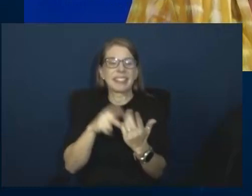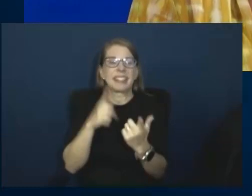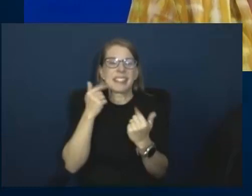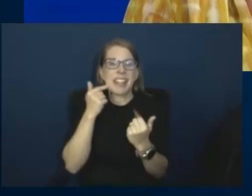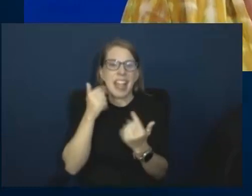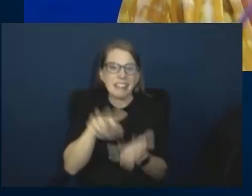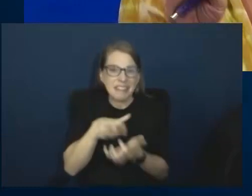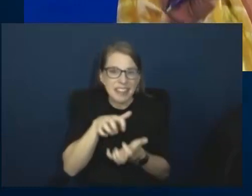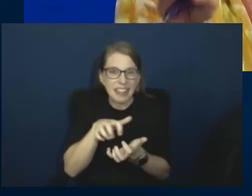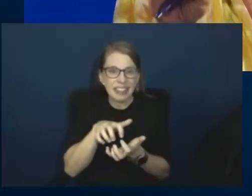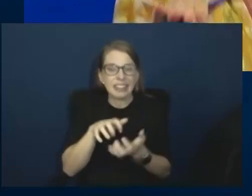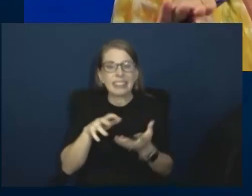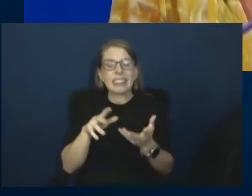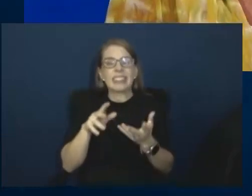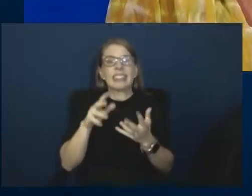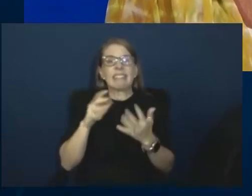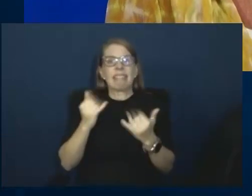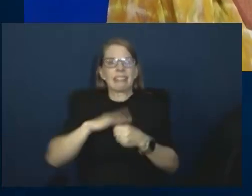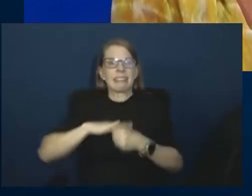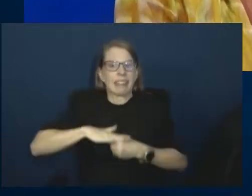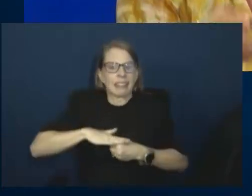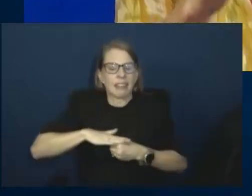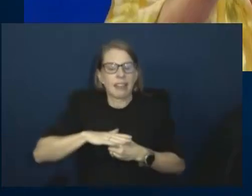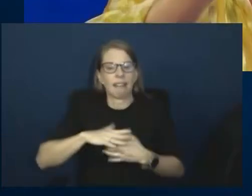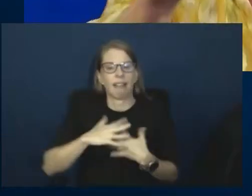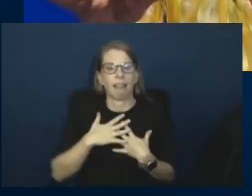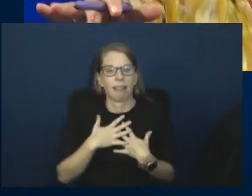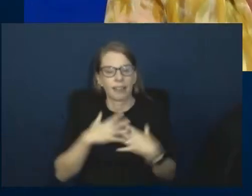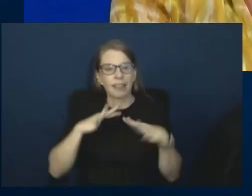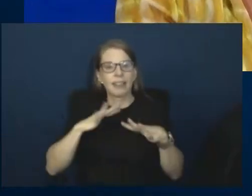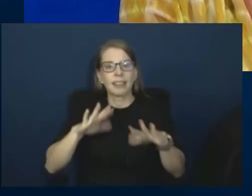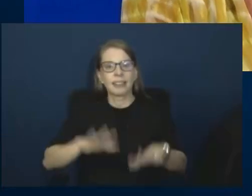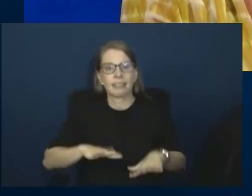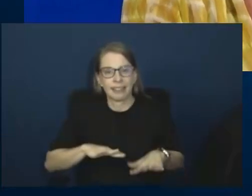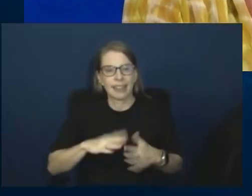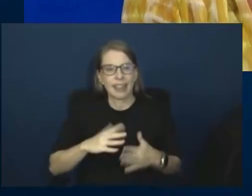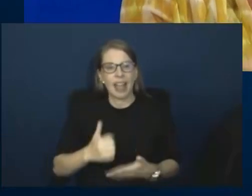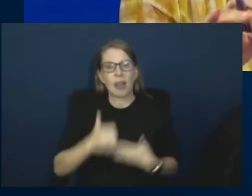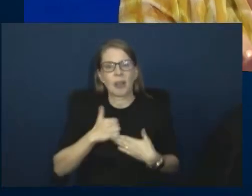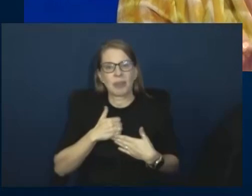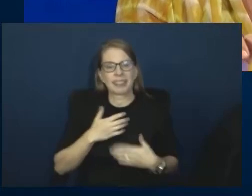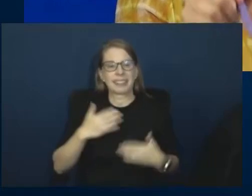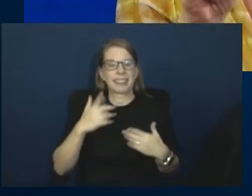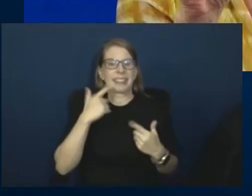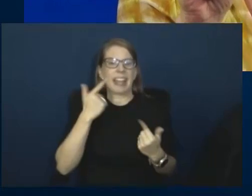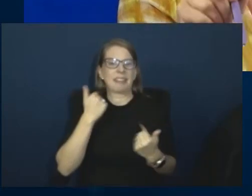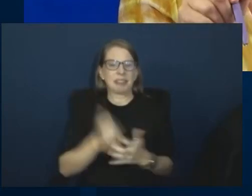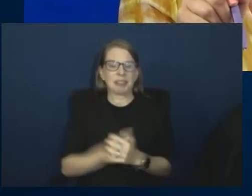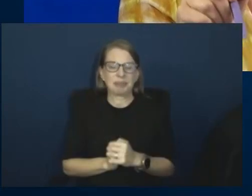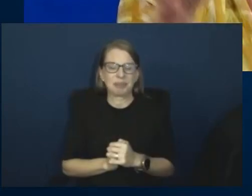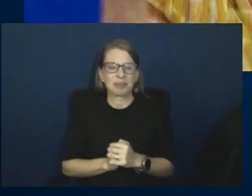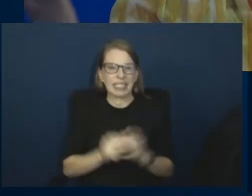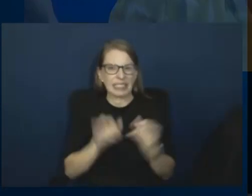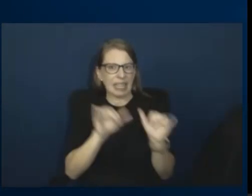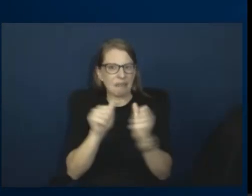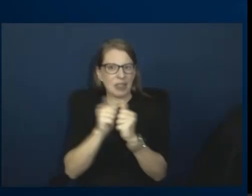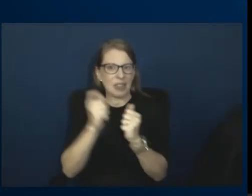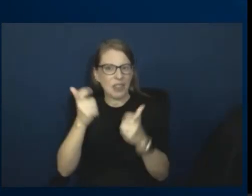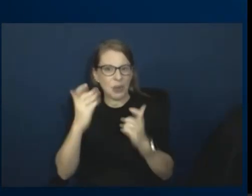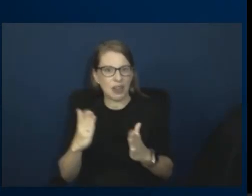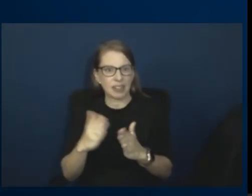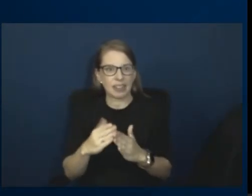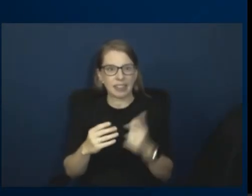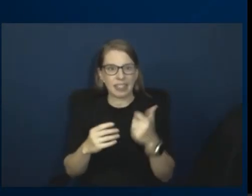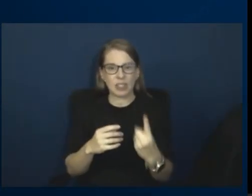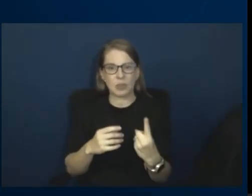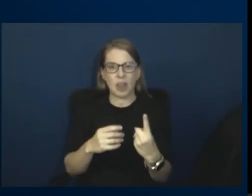rough, hard days sometimes. And I know it's the same way for all of our viewers and all the things they do all day long. So anyway, this one, we've got a good one tomorrow for